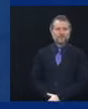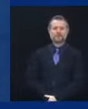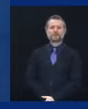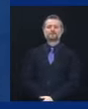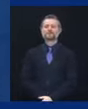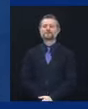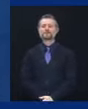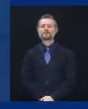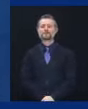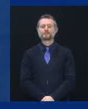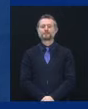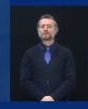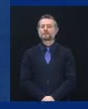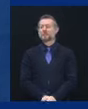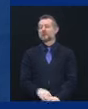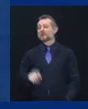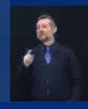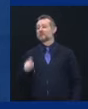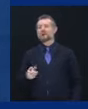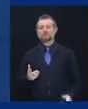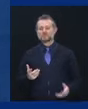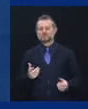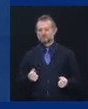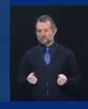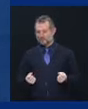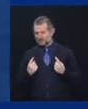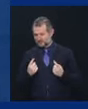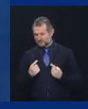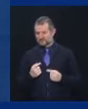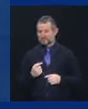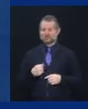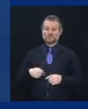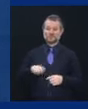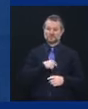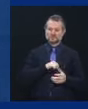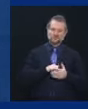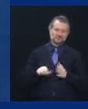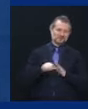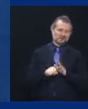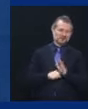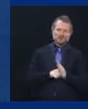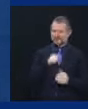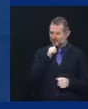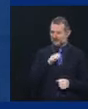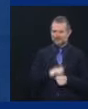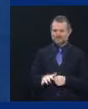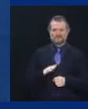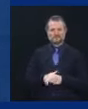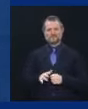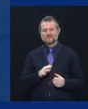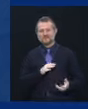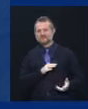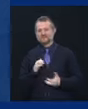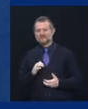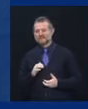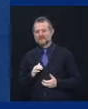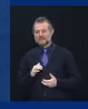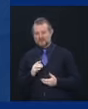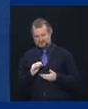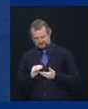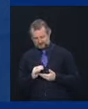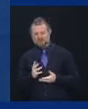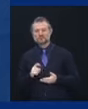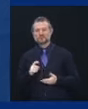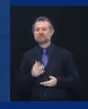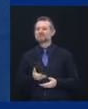Appreciating we don't have enough supply. We don't. And at this rate of